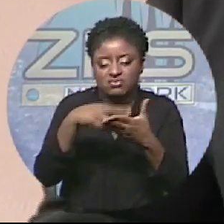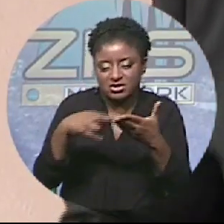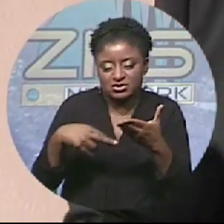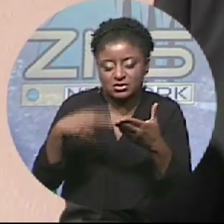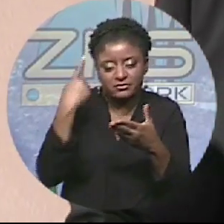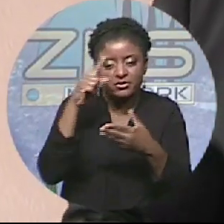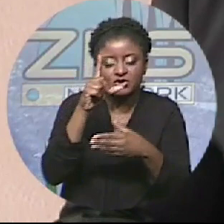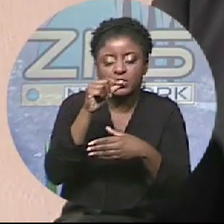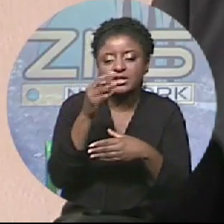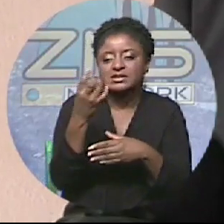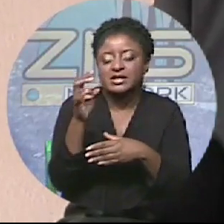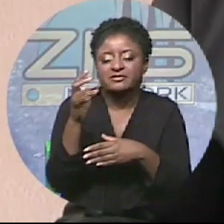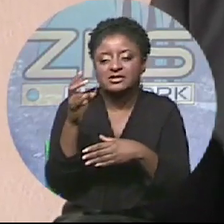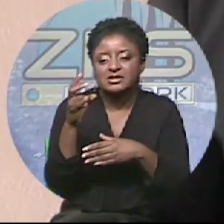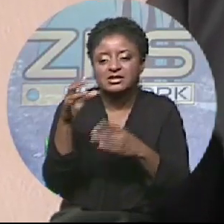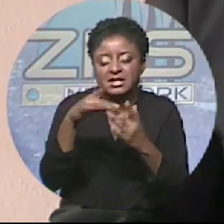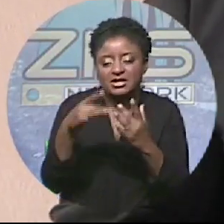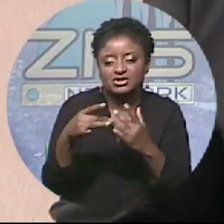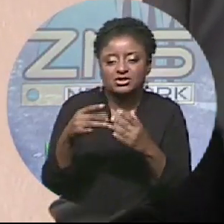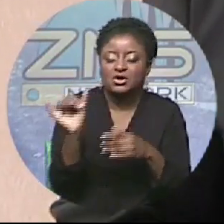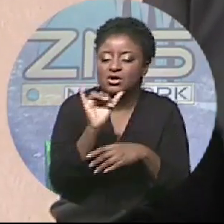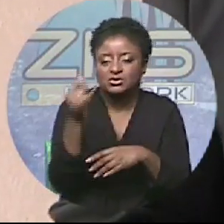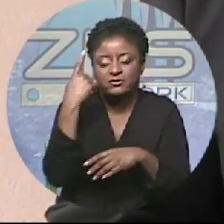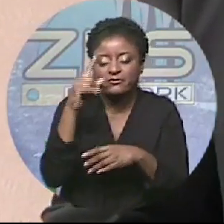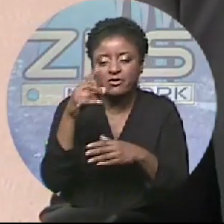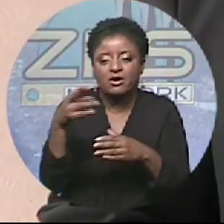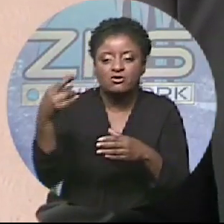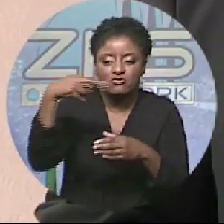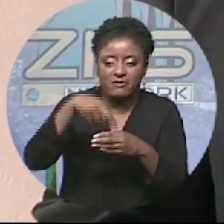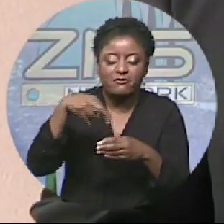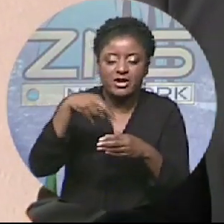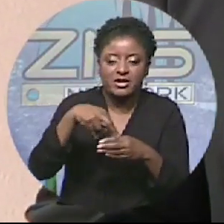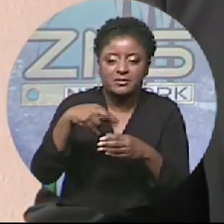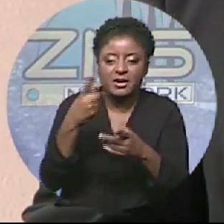to ensure they're good for the upcoming referendum. Clint Watson, ZNS Network News.